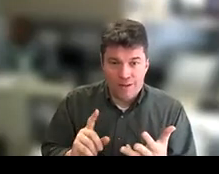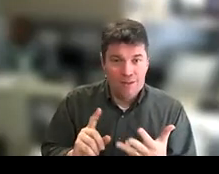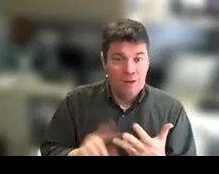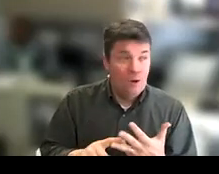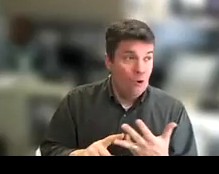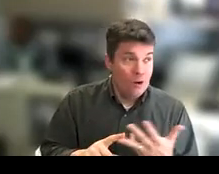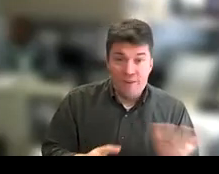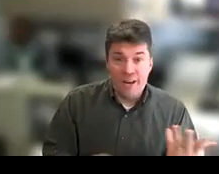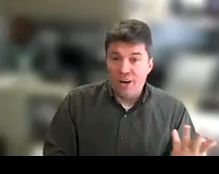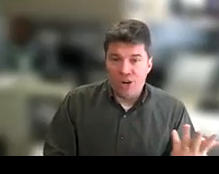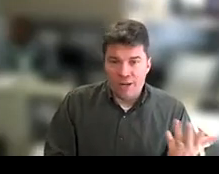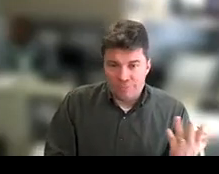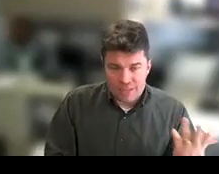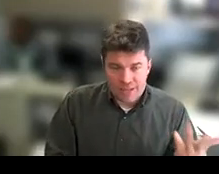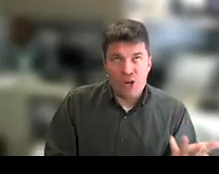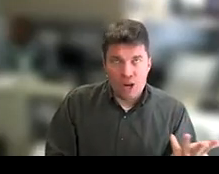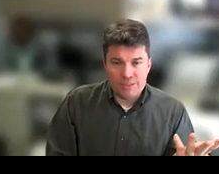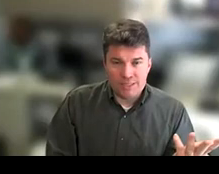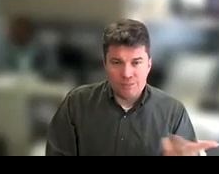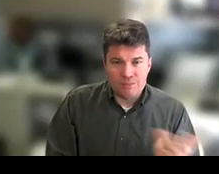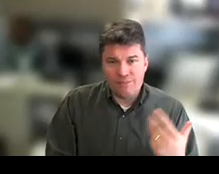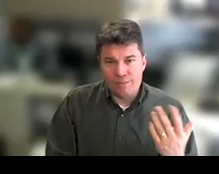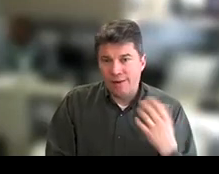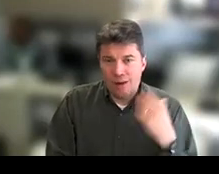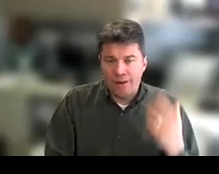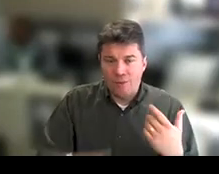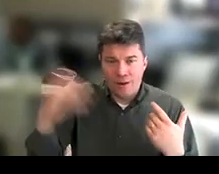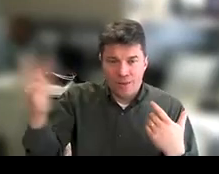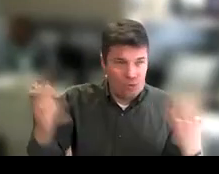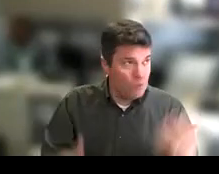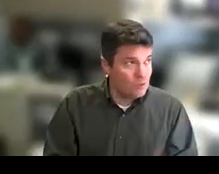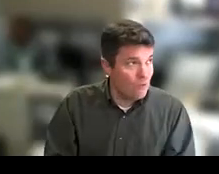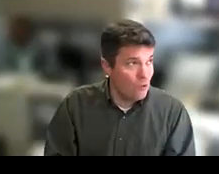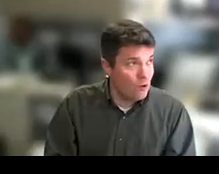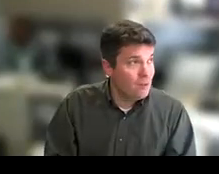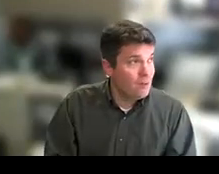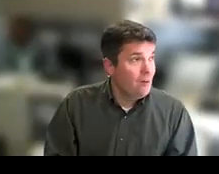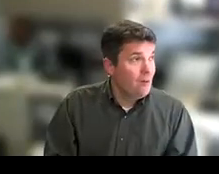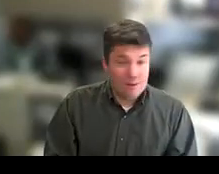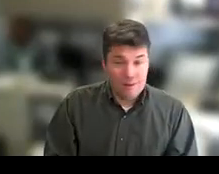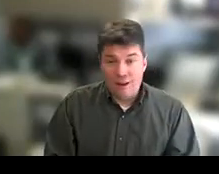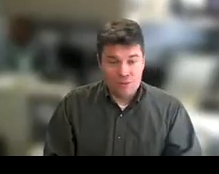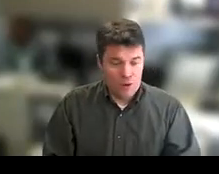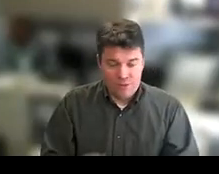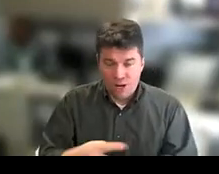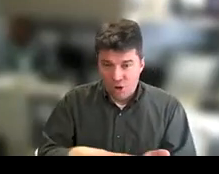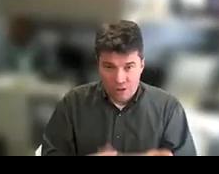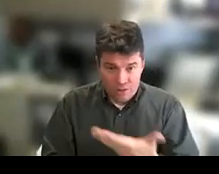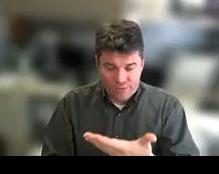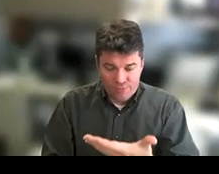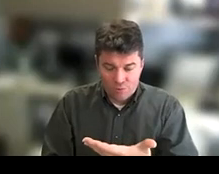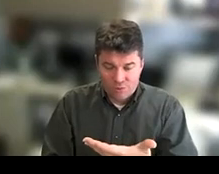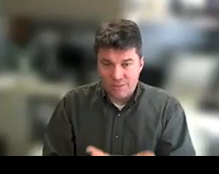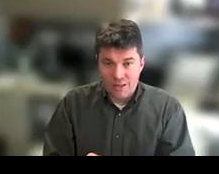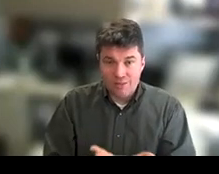at the doorbell, or even an intercom system, if somebody's calling from another room and so forth. They also have the